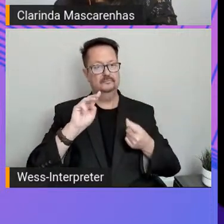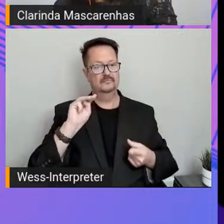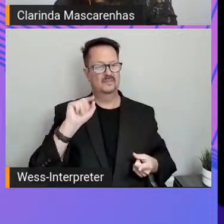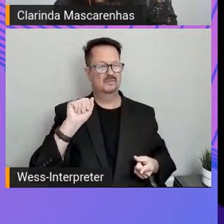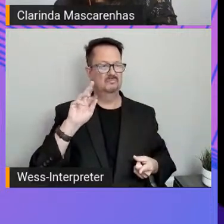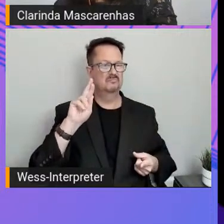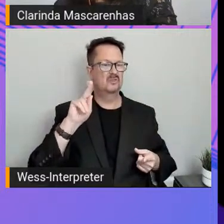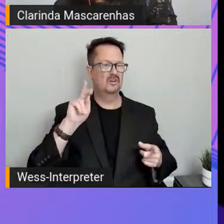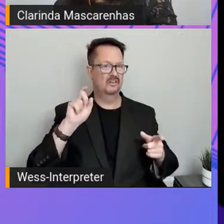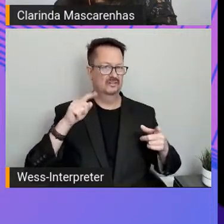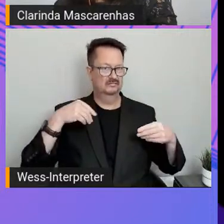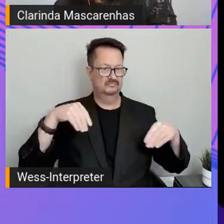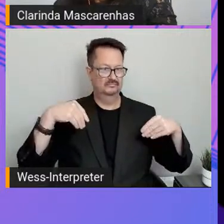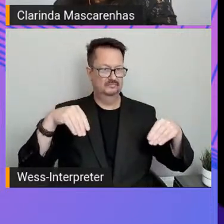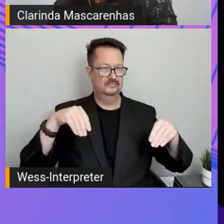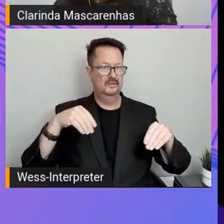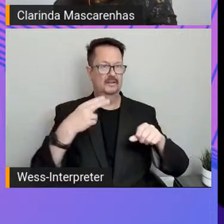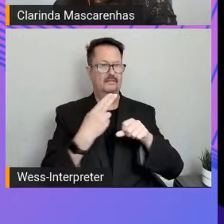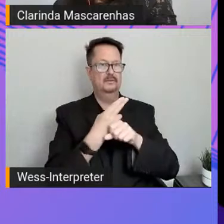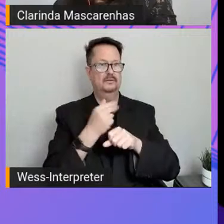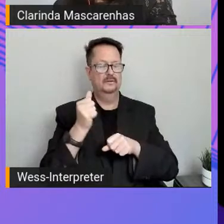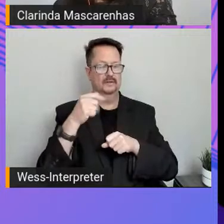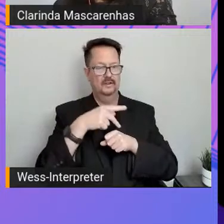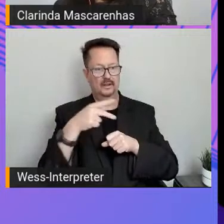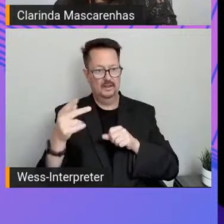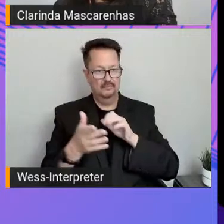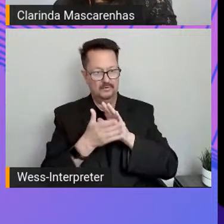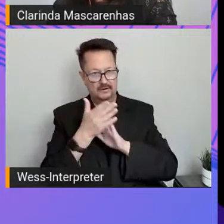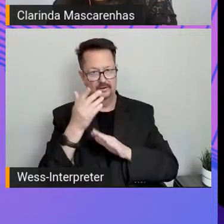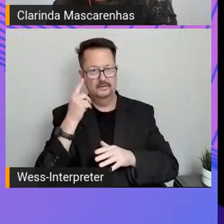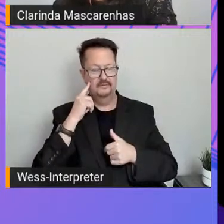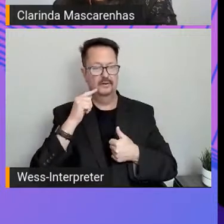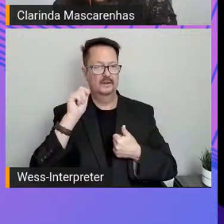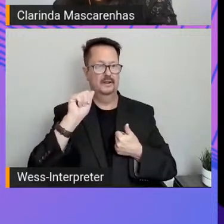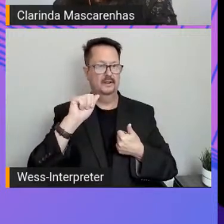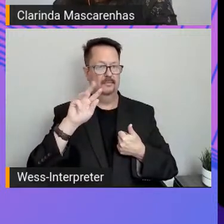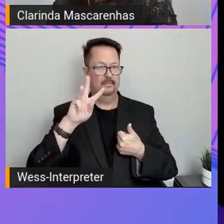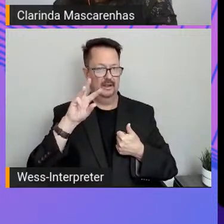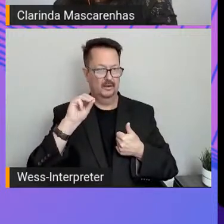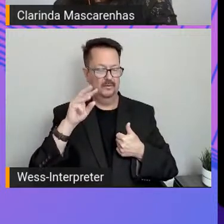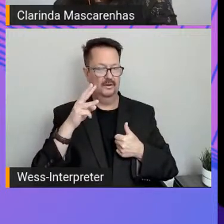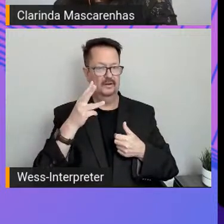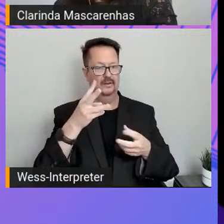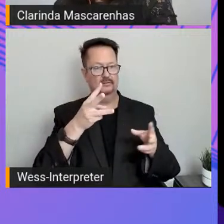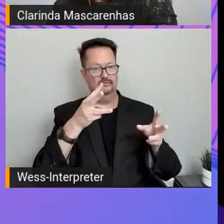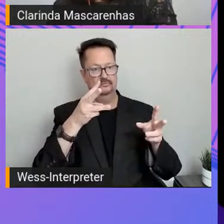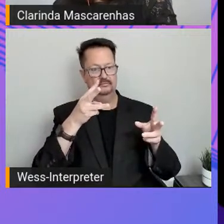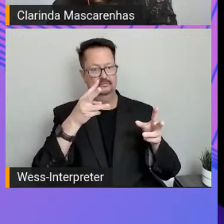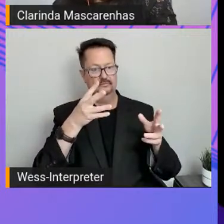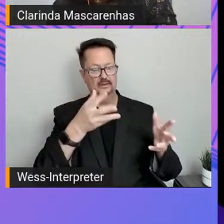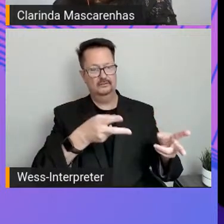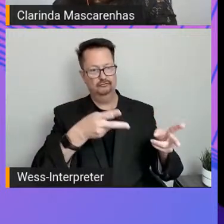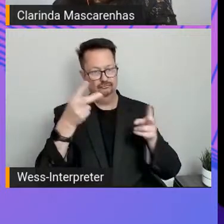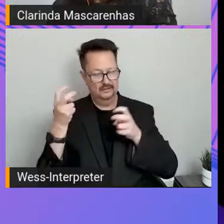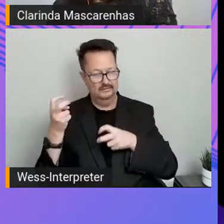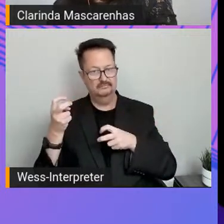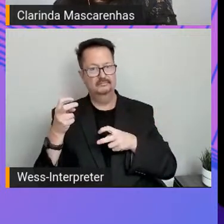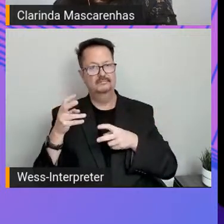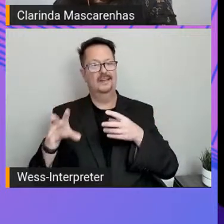used AppRunner for AI-powered text extraction, additional tooling capabilities that will help their